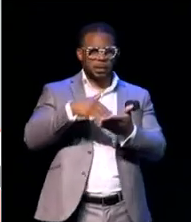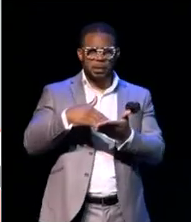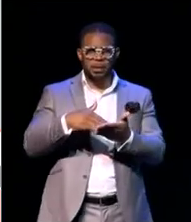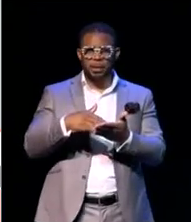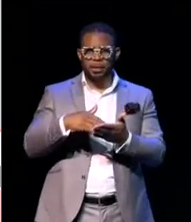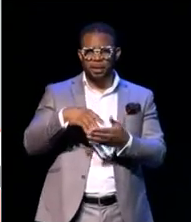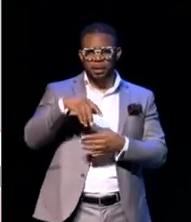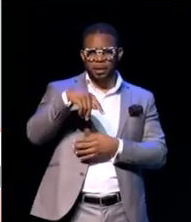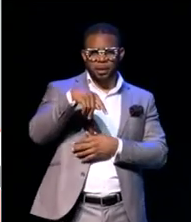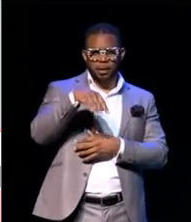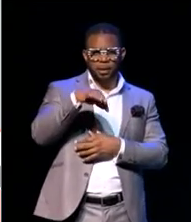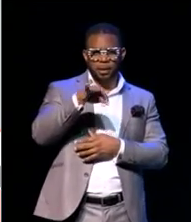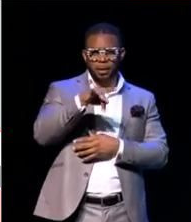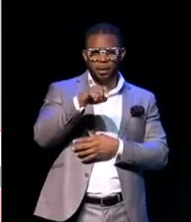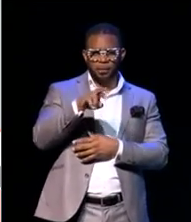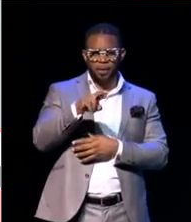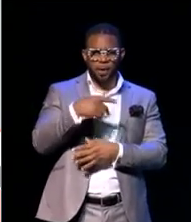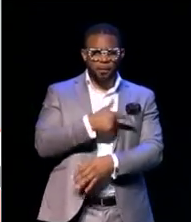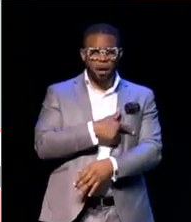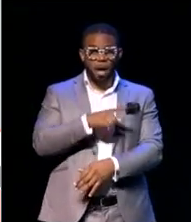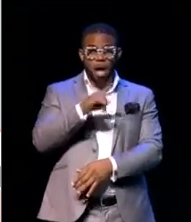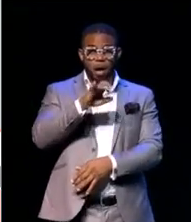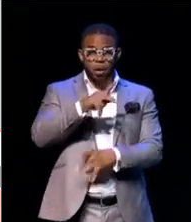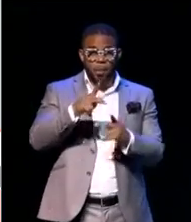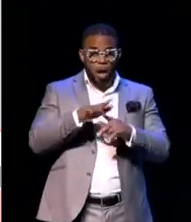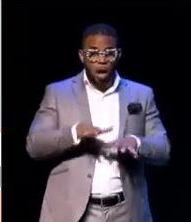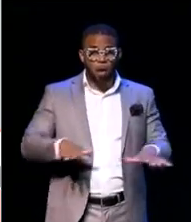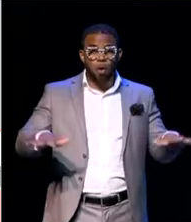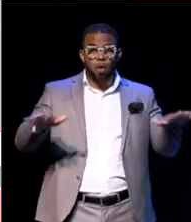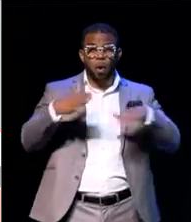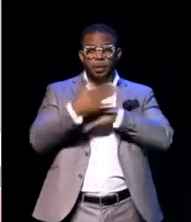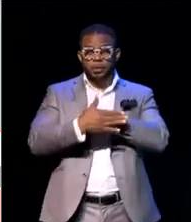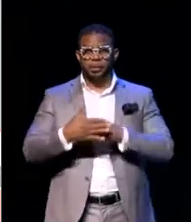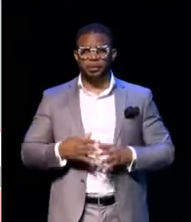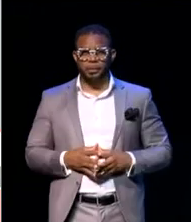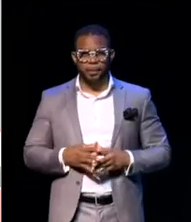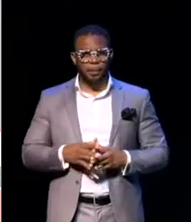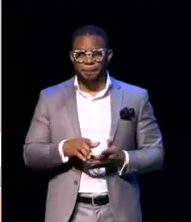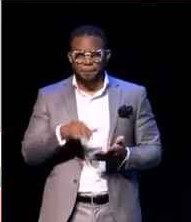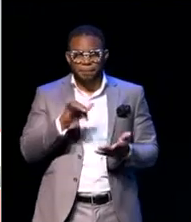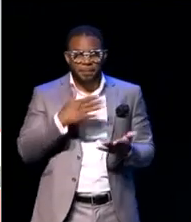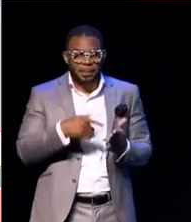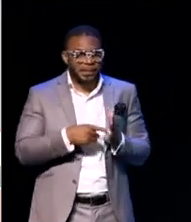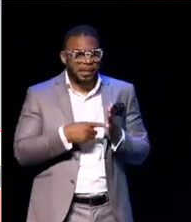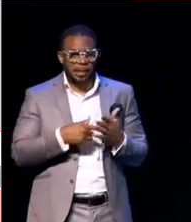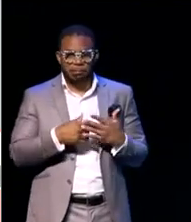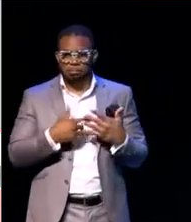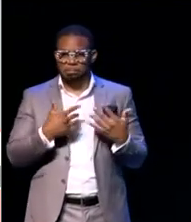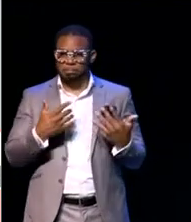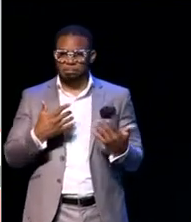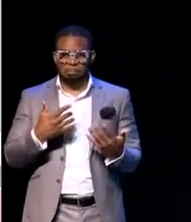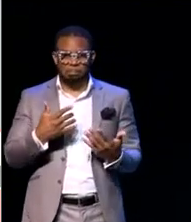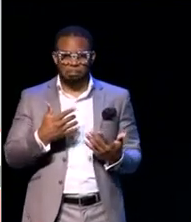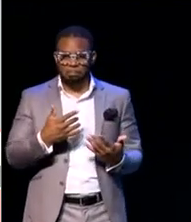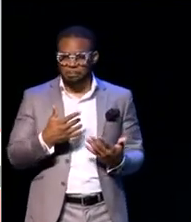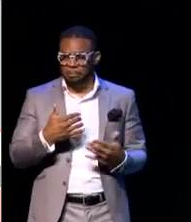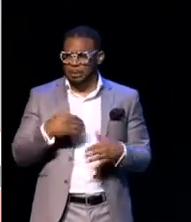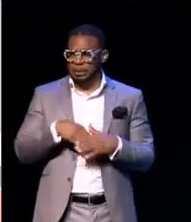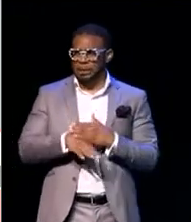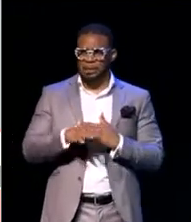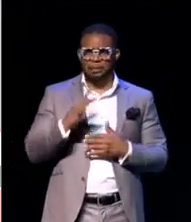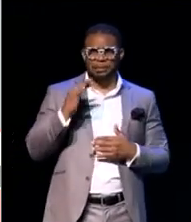the Pfizer's vaccine, 100 places across the country. But that may take, Dr. Nesbitt, into